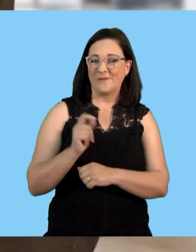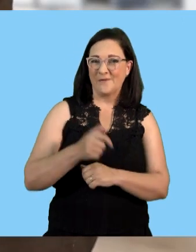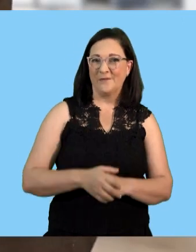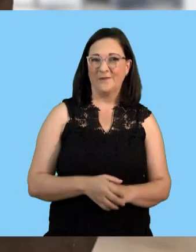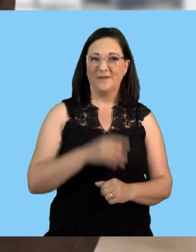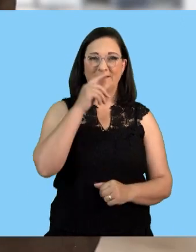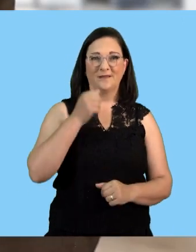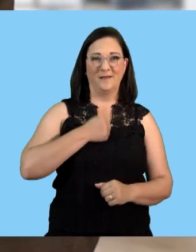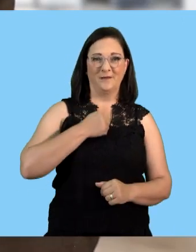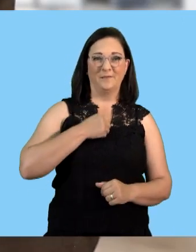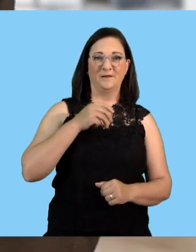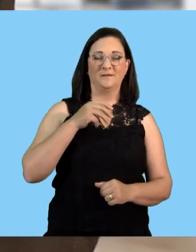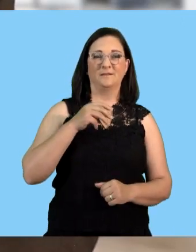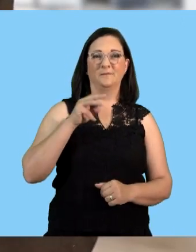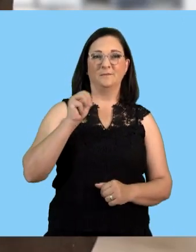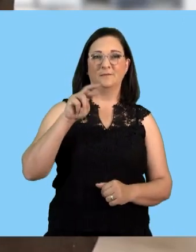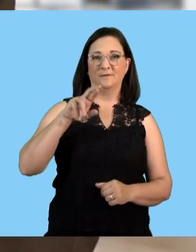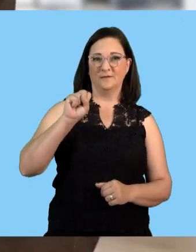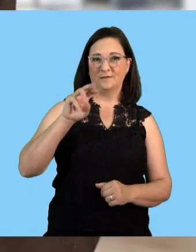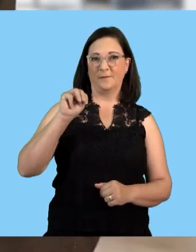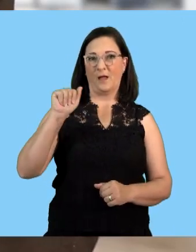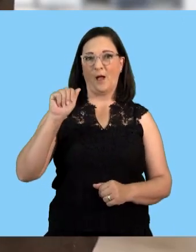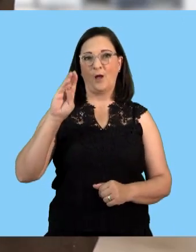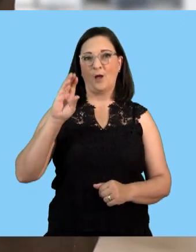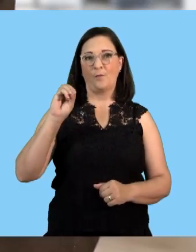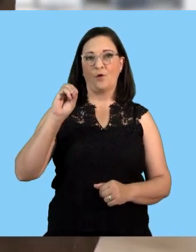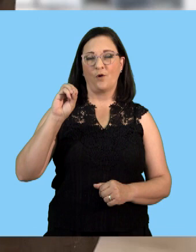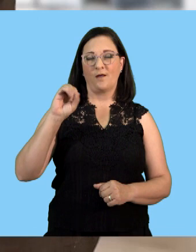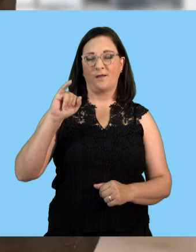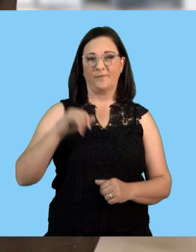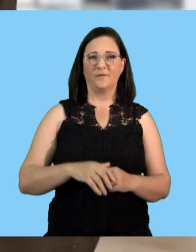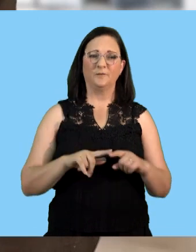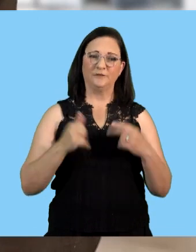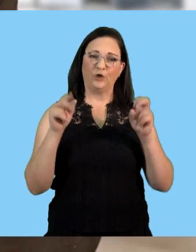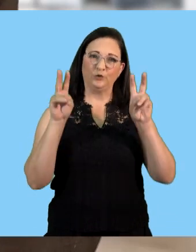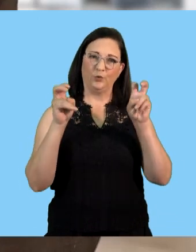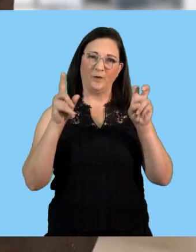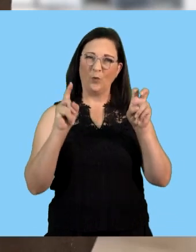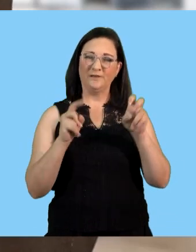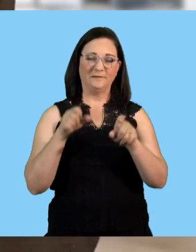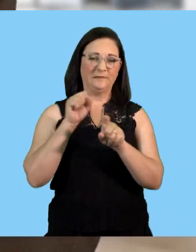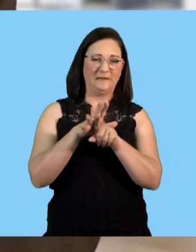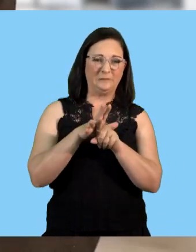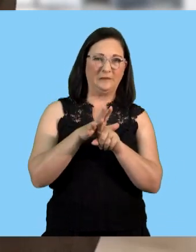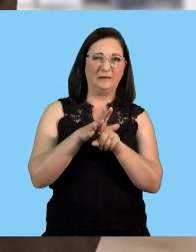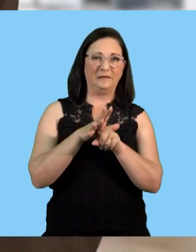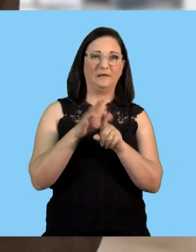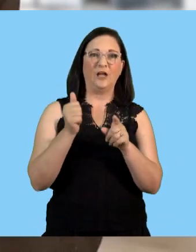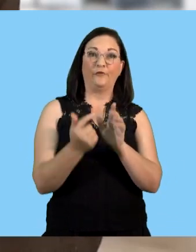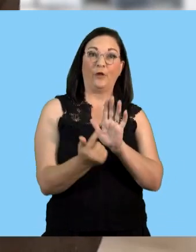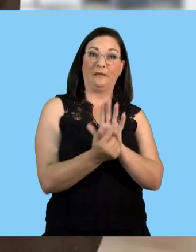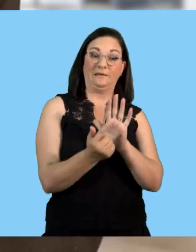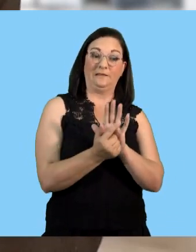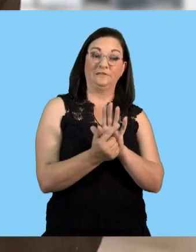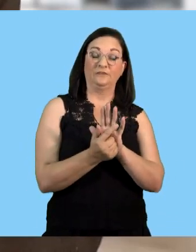Good day, everybody. My name is Ms. Maboy. I welcome you to today's grade 12 lessons under the topic, the impact of recent